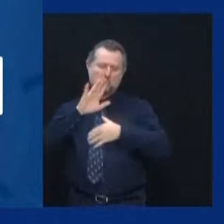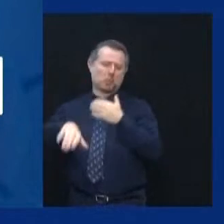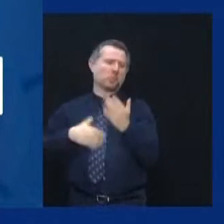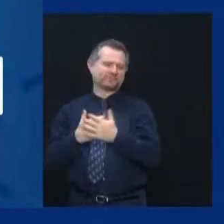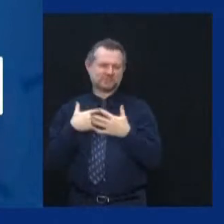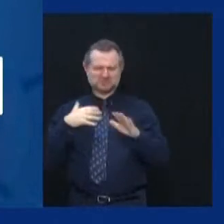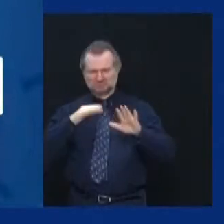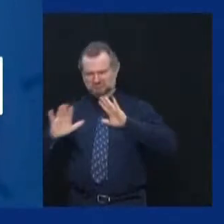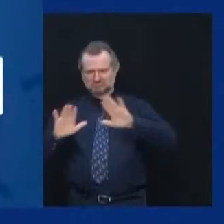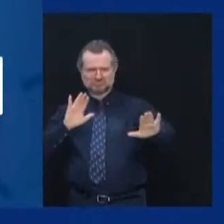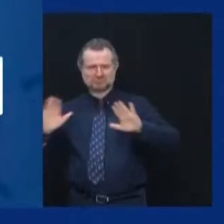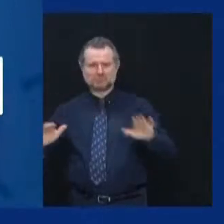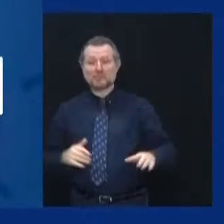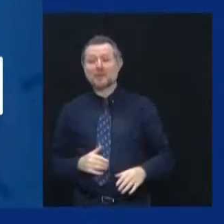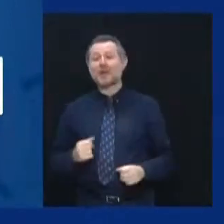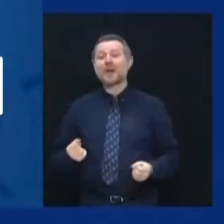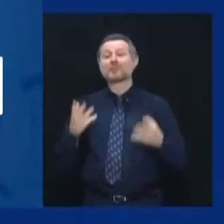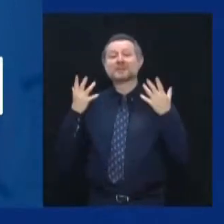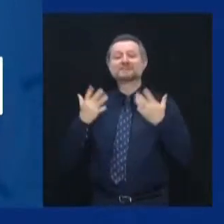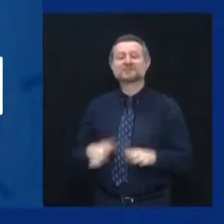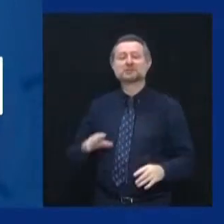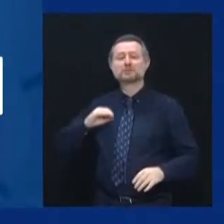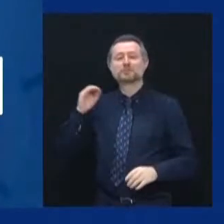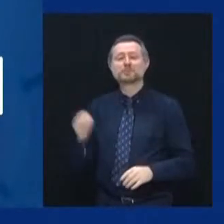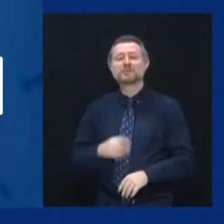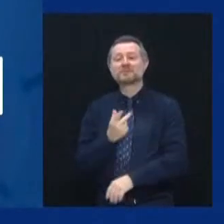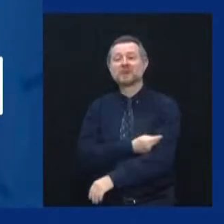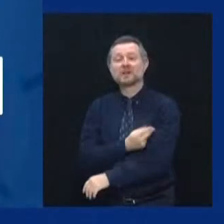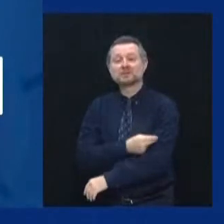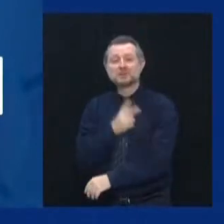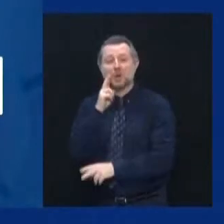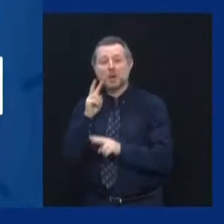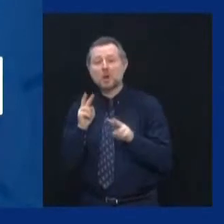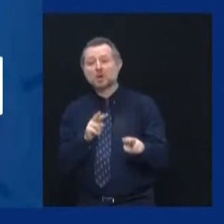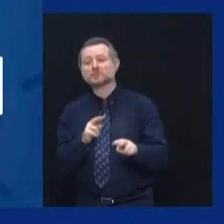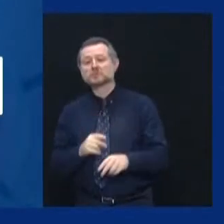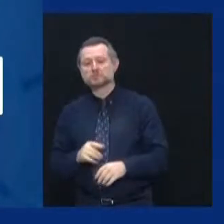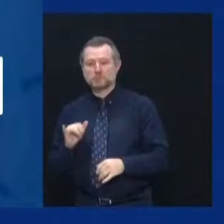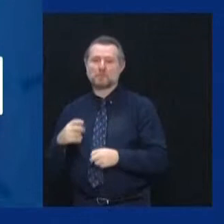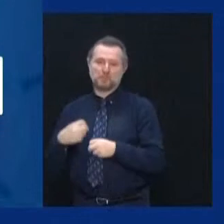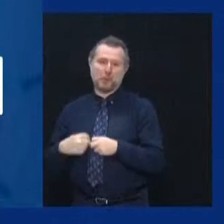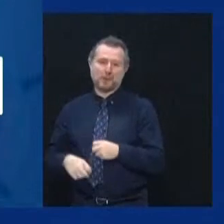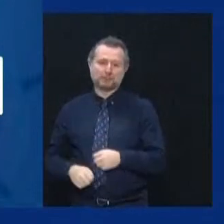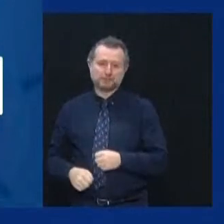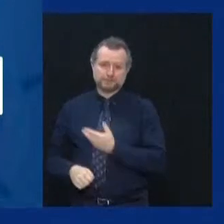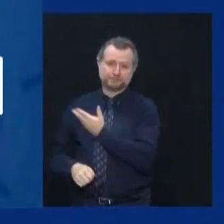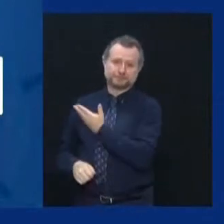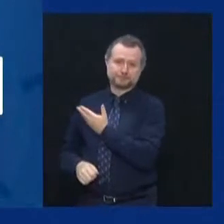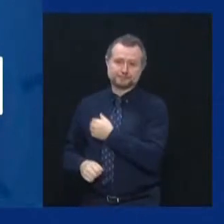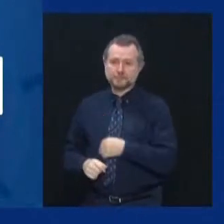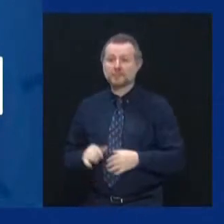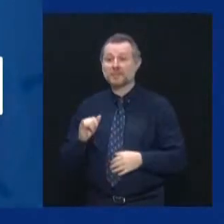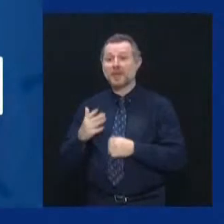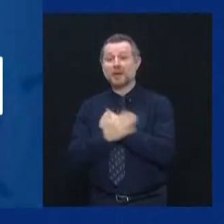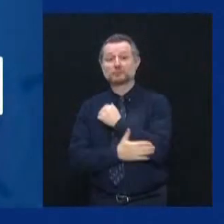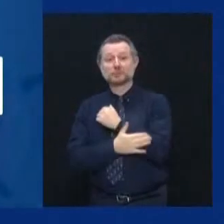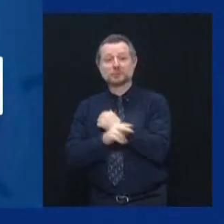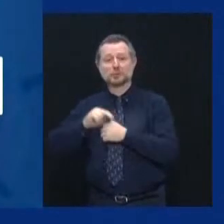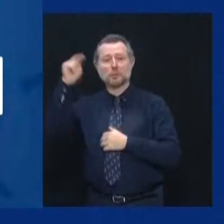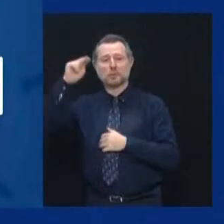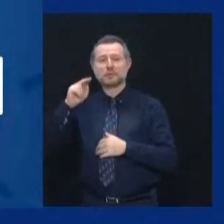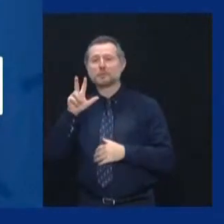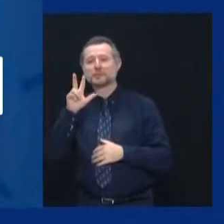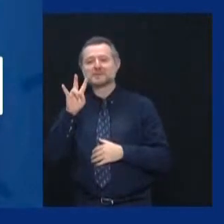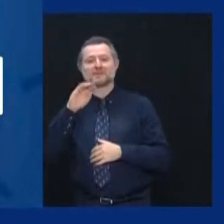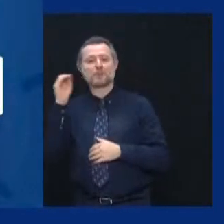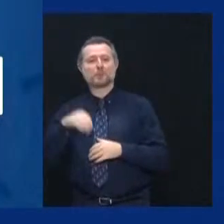percentage that has been vaccinated to date, and this is the problem, North Country has done 37%